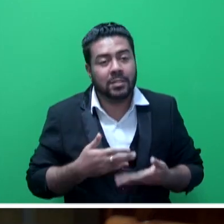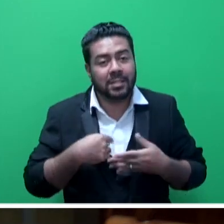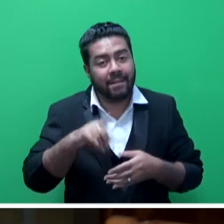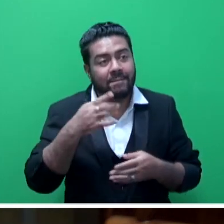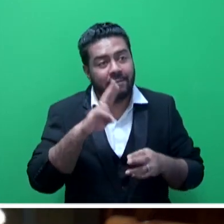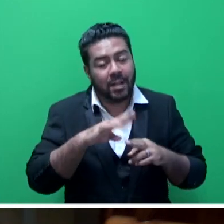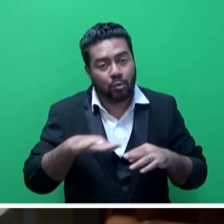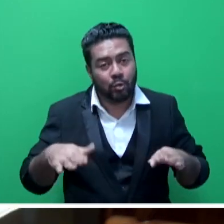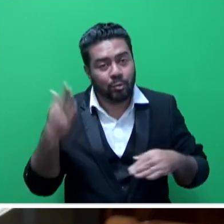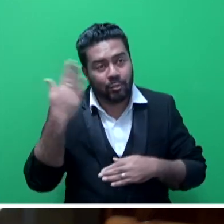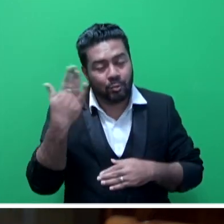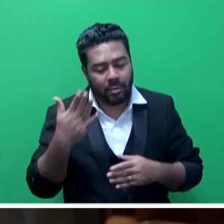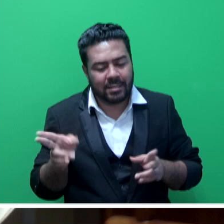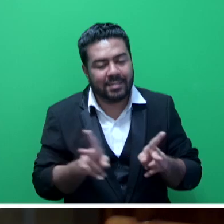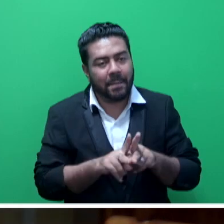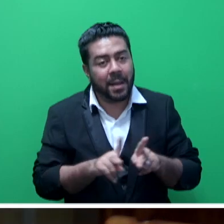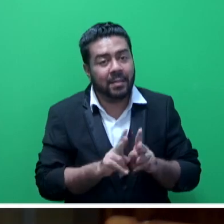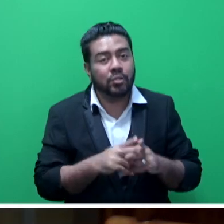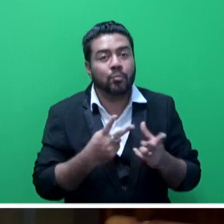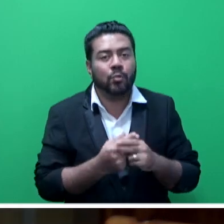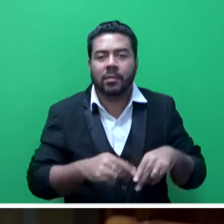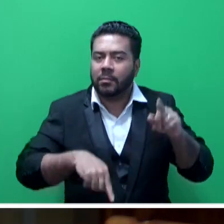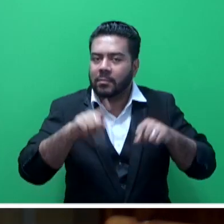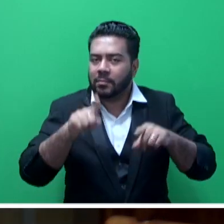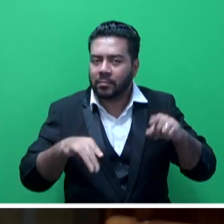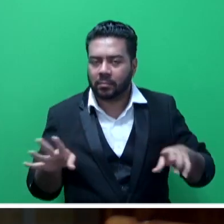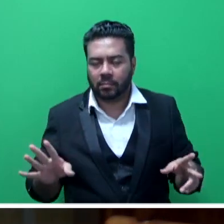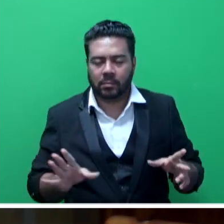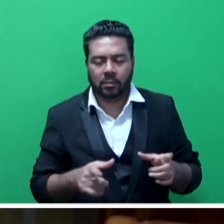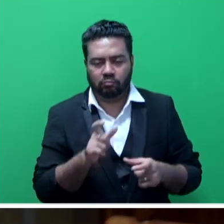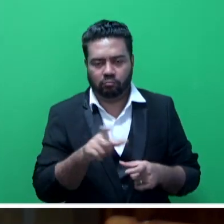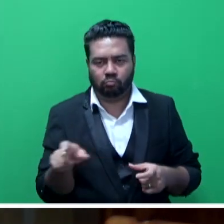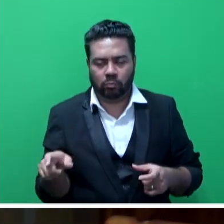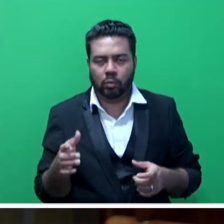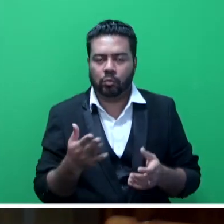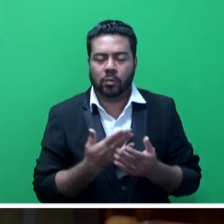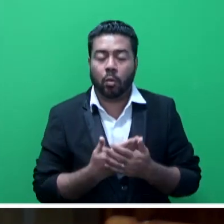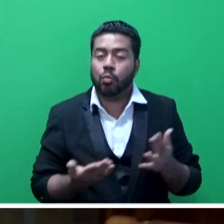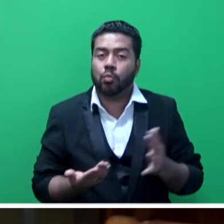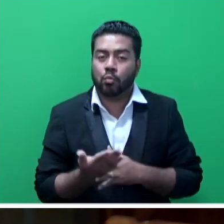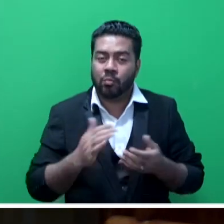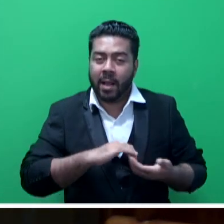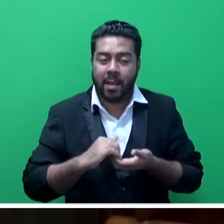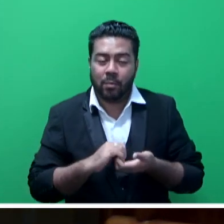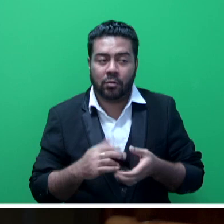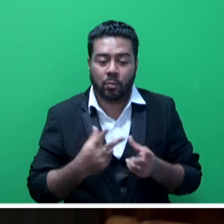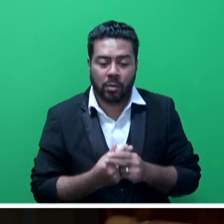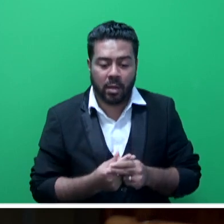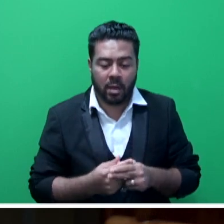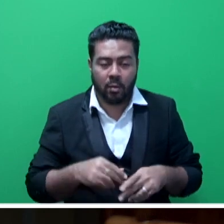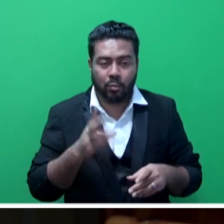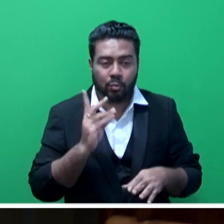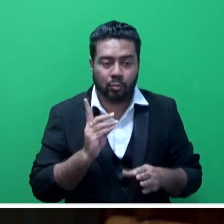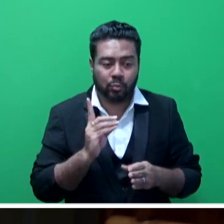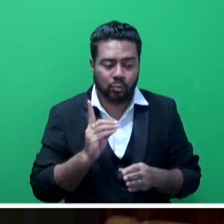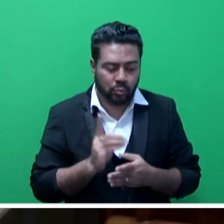again, this is done in partnership with our various stakeholders who keep our children at heart. Through collaboration with our donor partners, including DFAT,